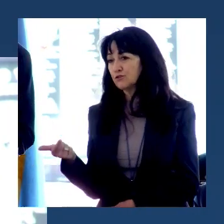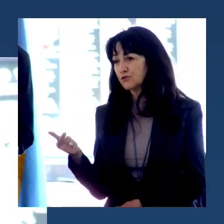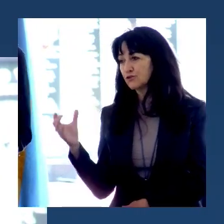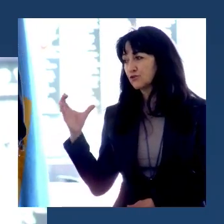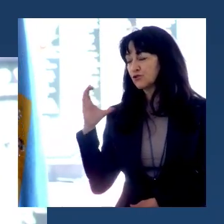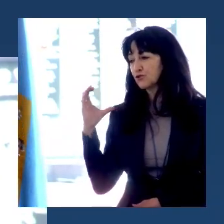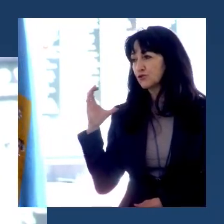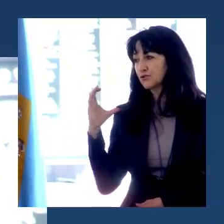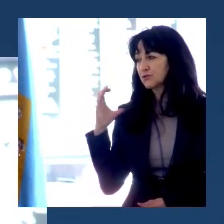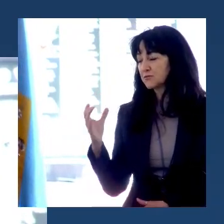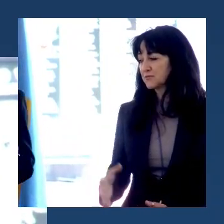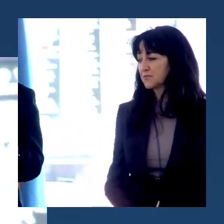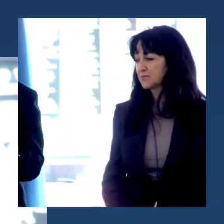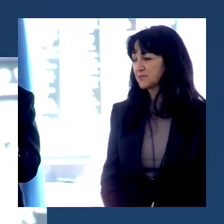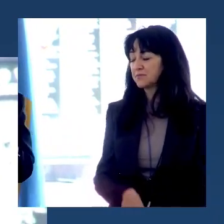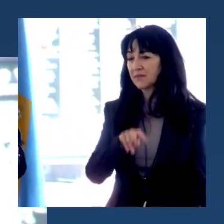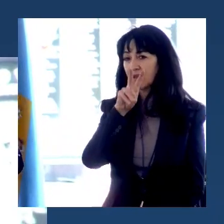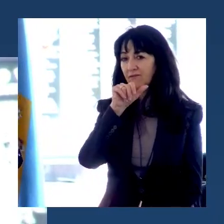Valerie Harwood.